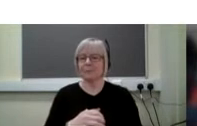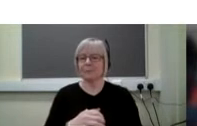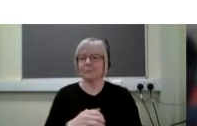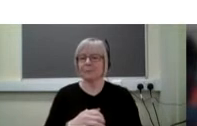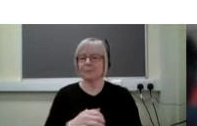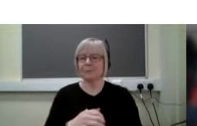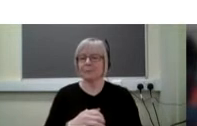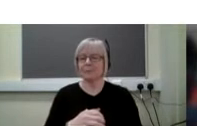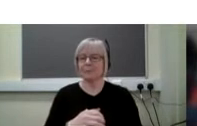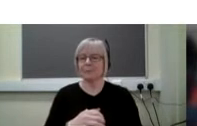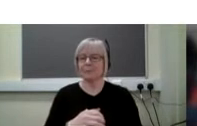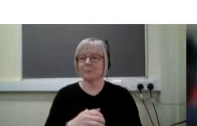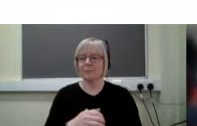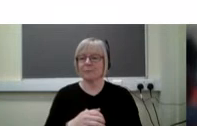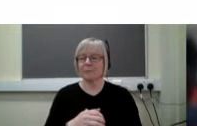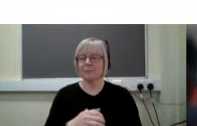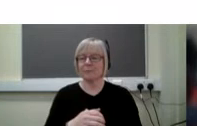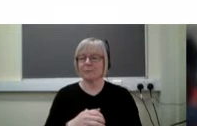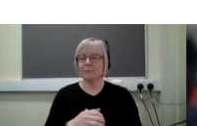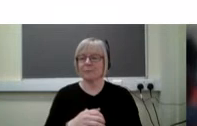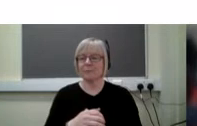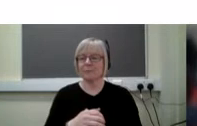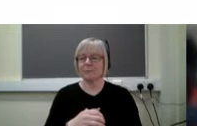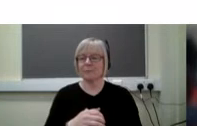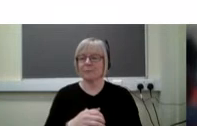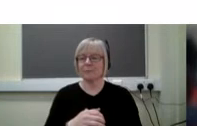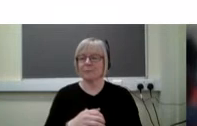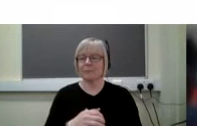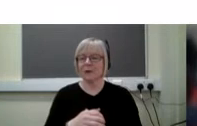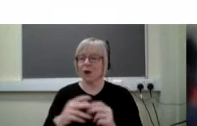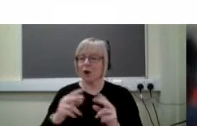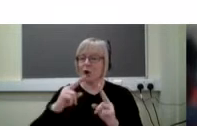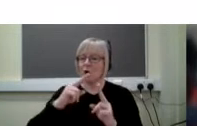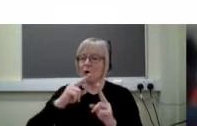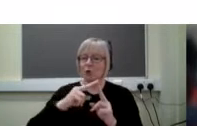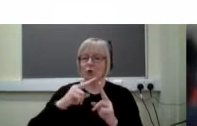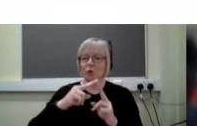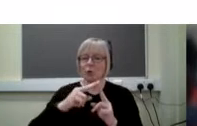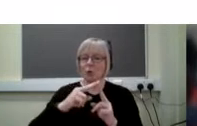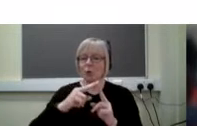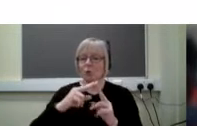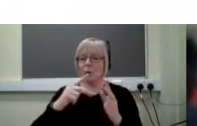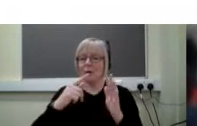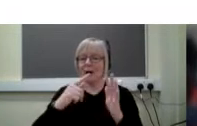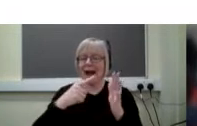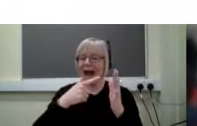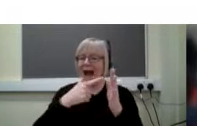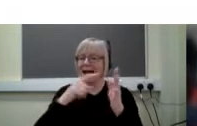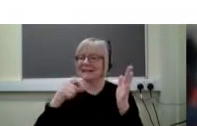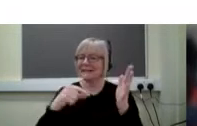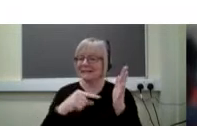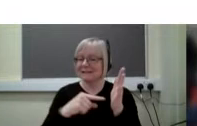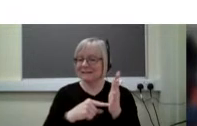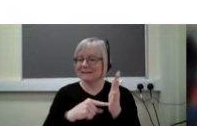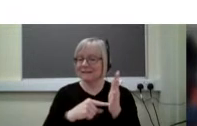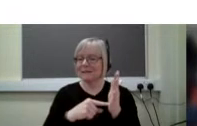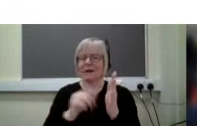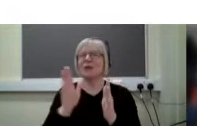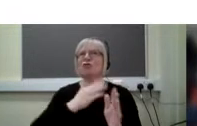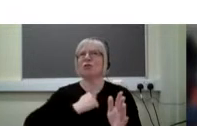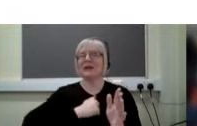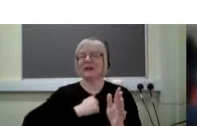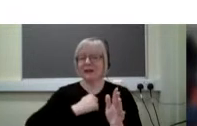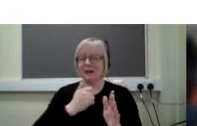Neither the two acts that sort of govern the activities during the sorry, not the two acts, but